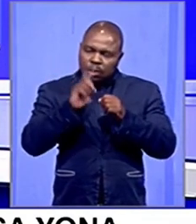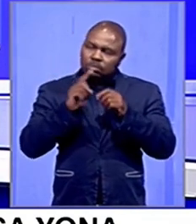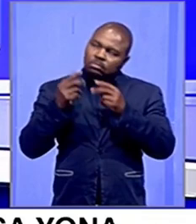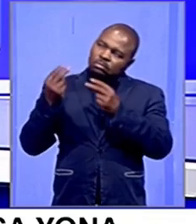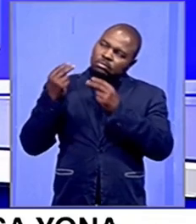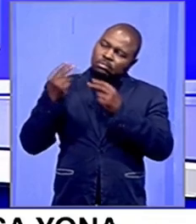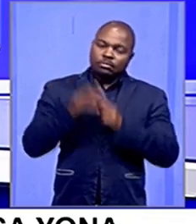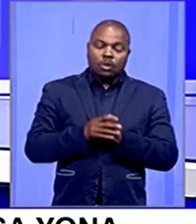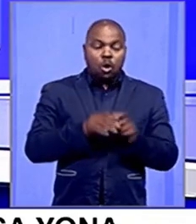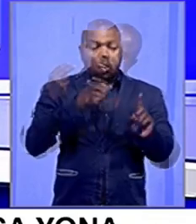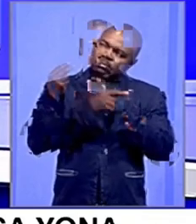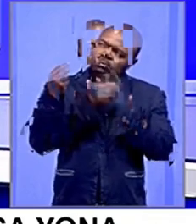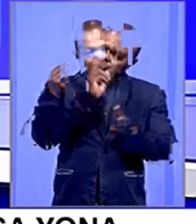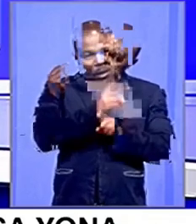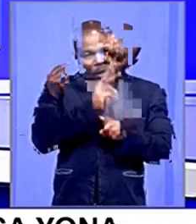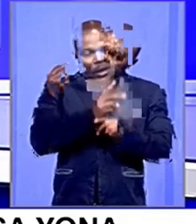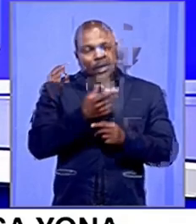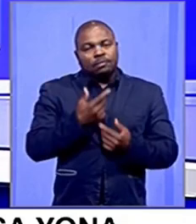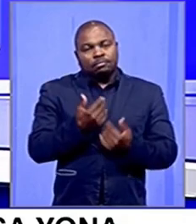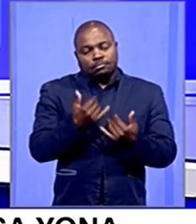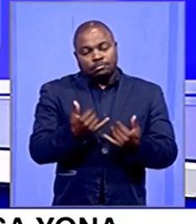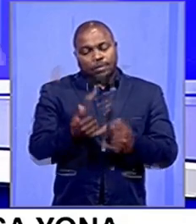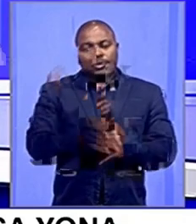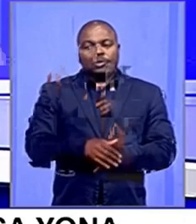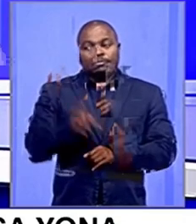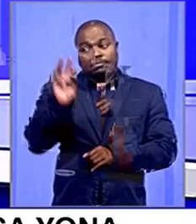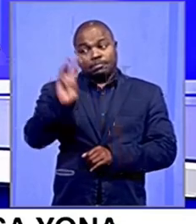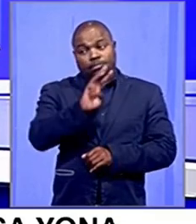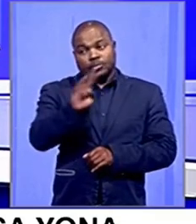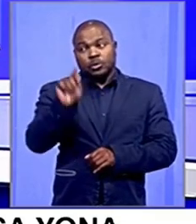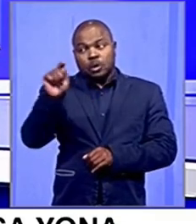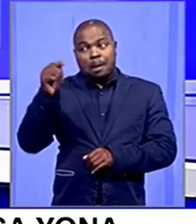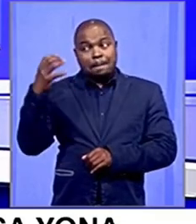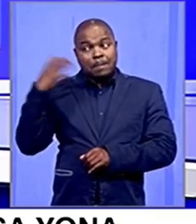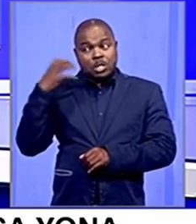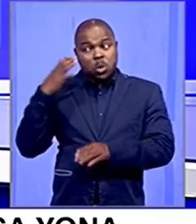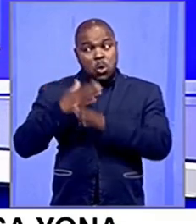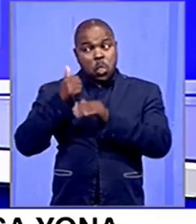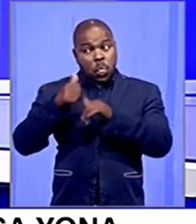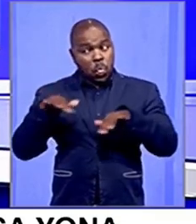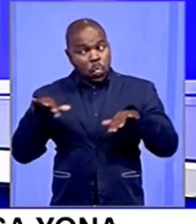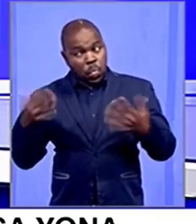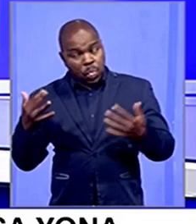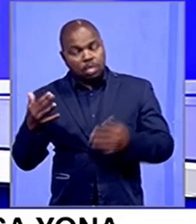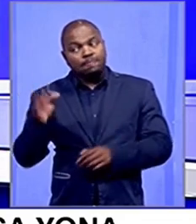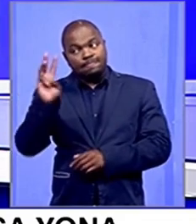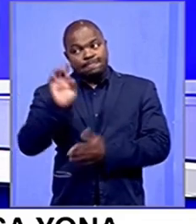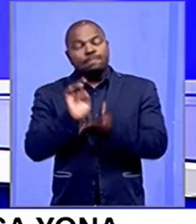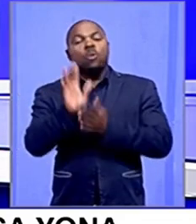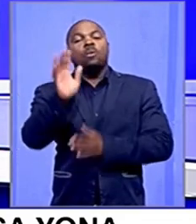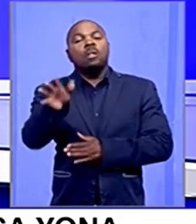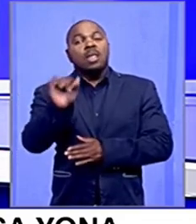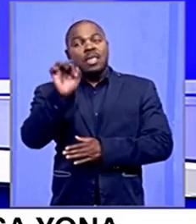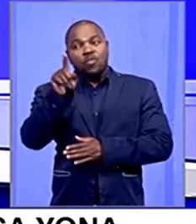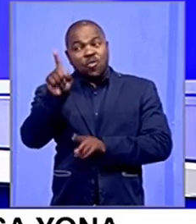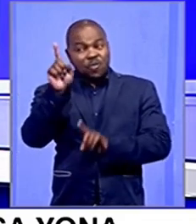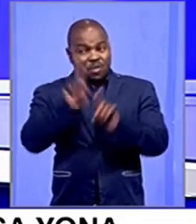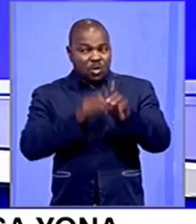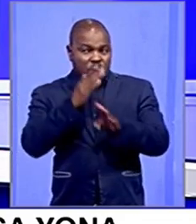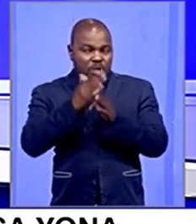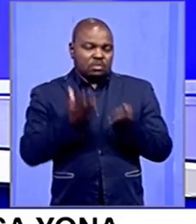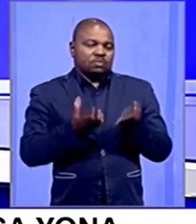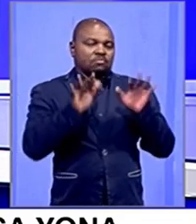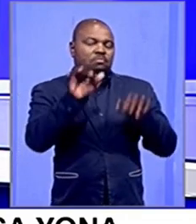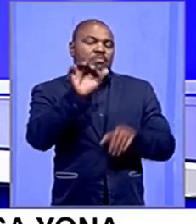ditshebeletso. Ramaphosa o boetse a sebedisa monyetla ona go tlhokomedisa matona a sa sebetseng hantle gore a tlalelekwa haeba a hloleha ka fana